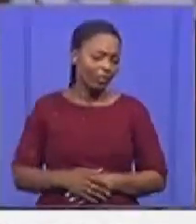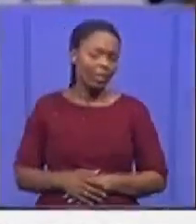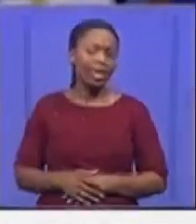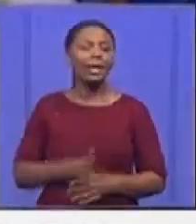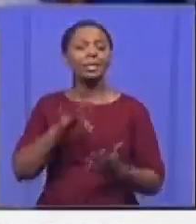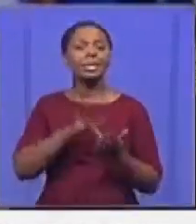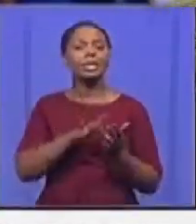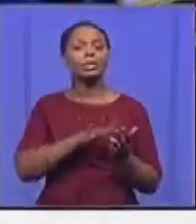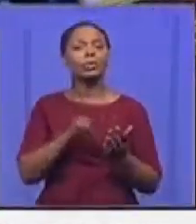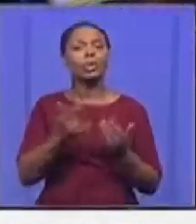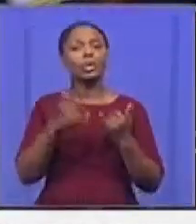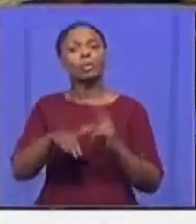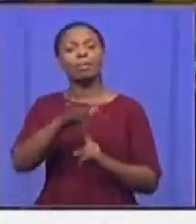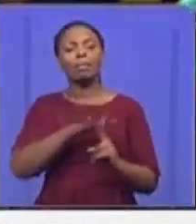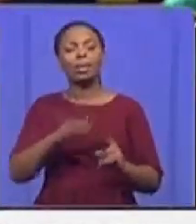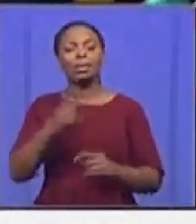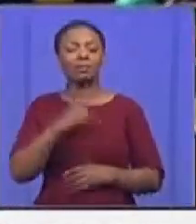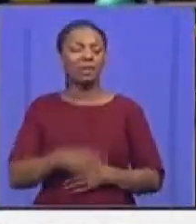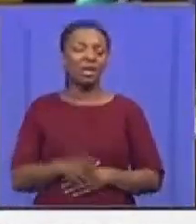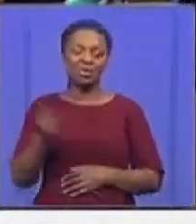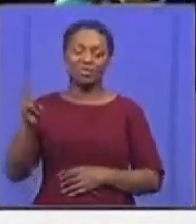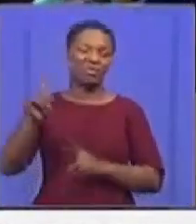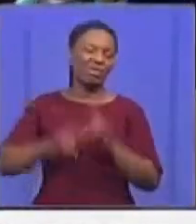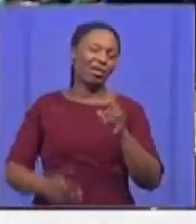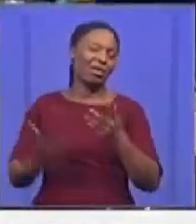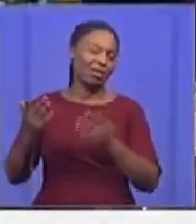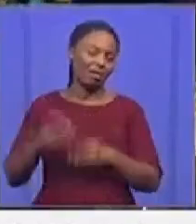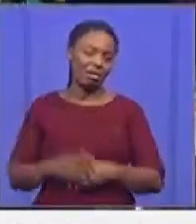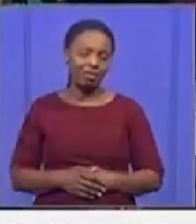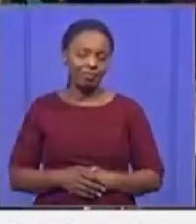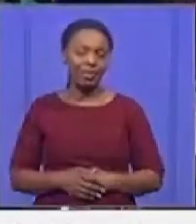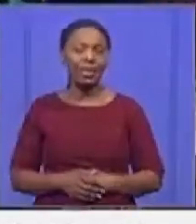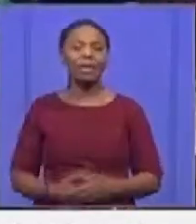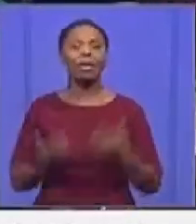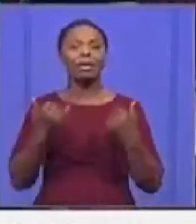ba latofaditse mothapi ka go retelelwa. Ke badiri ba ba balelwang go